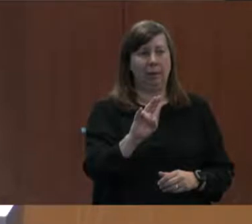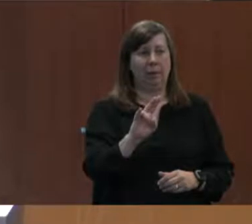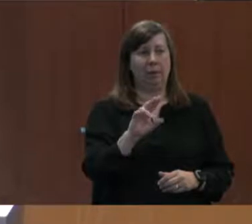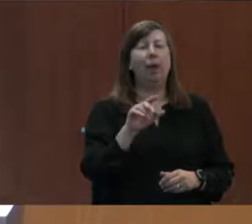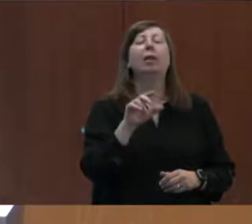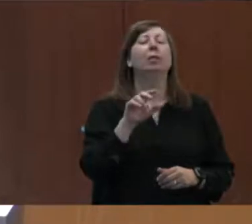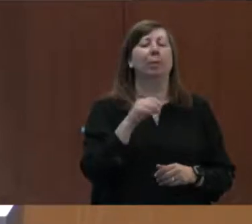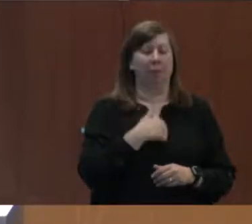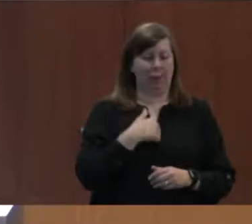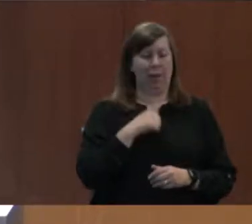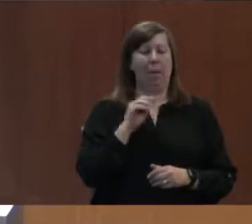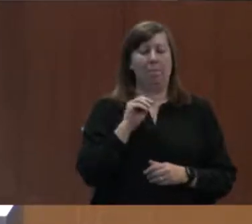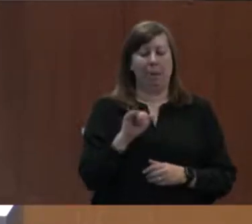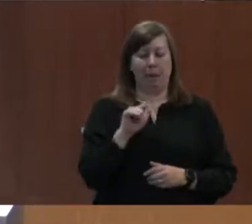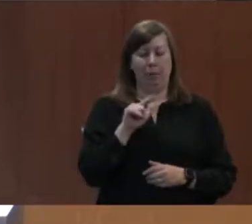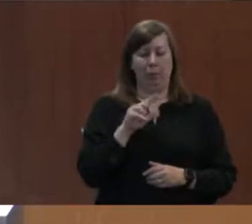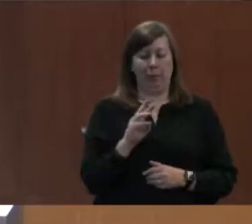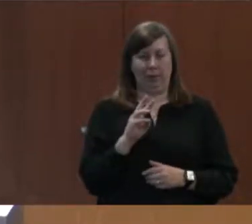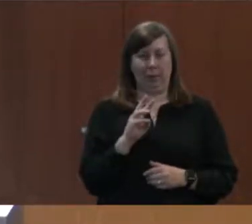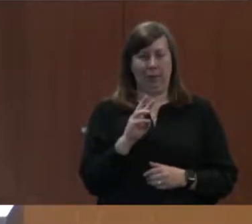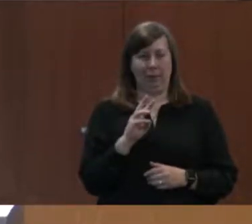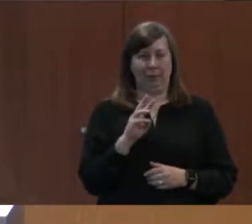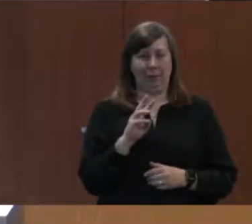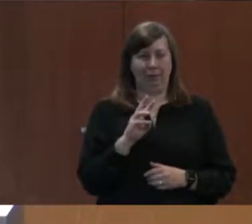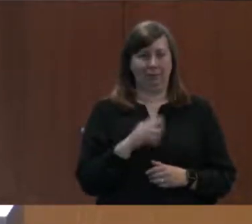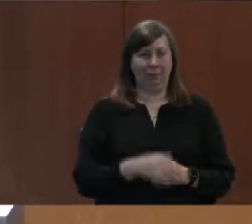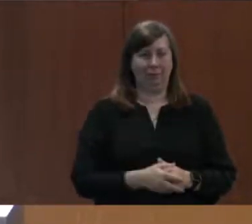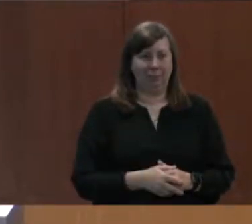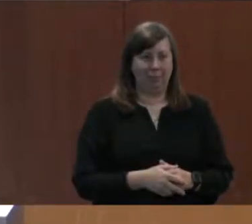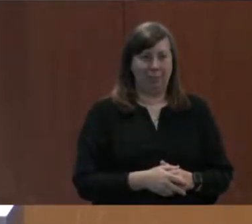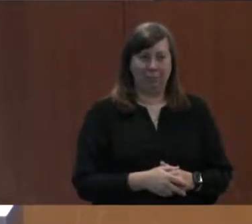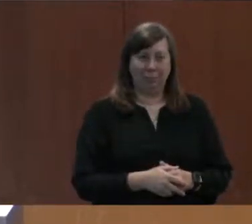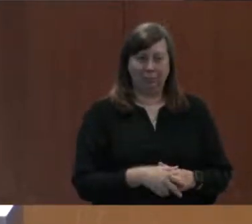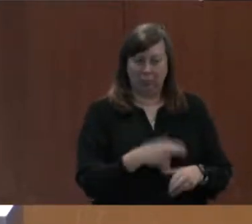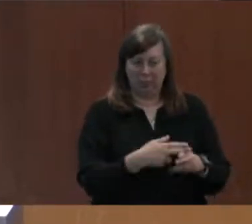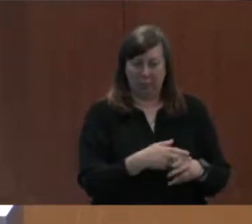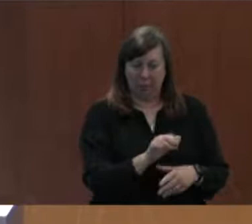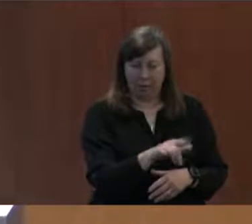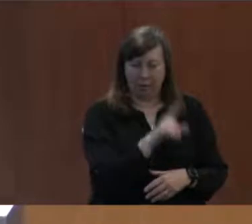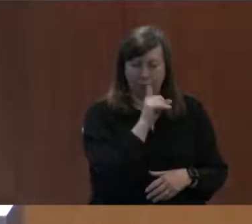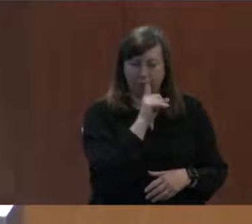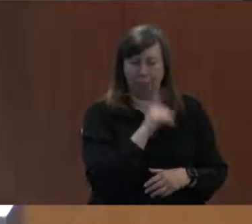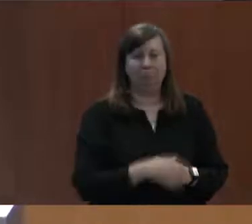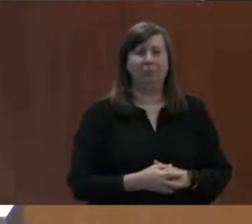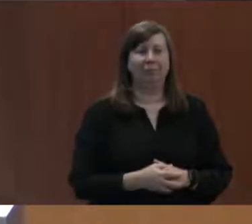26. May 26th, that's what I said. Because I changed my appointment. Don't mention what it was.